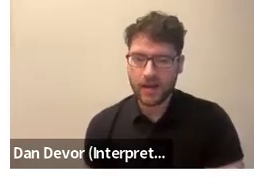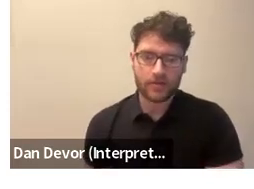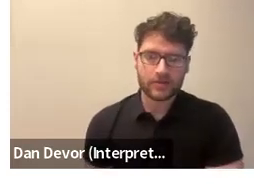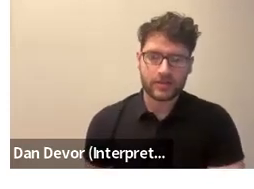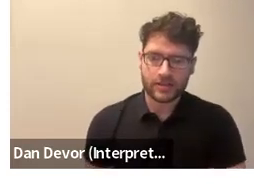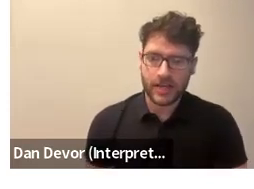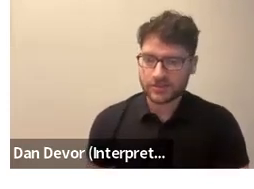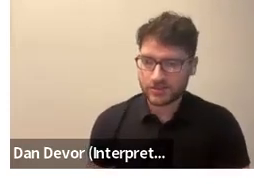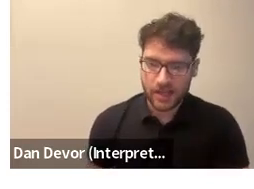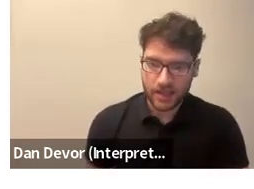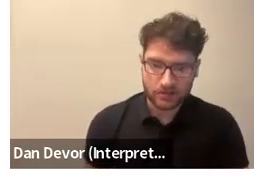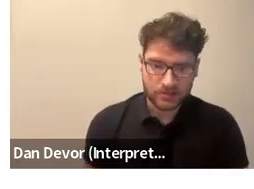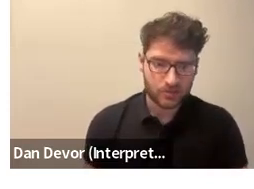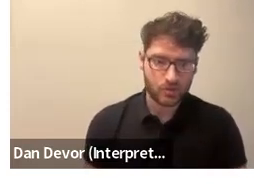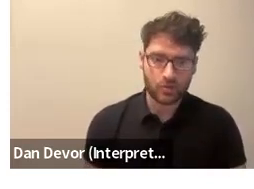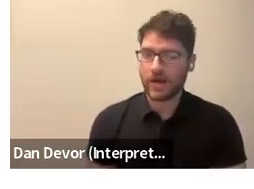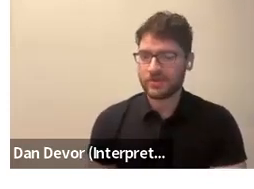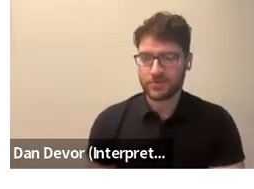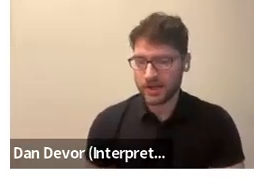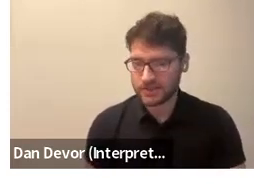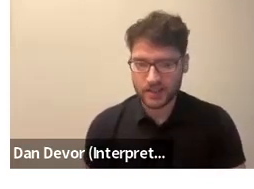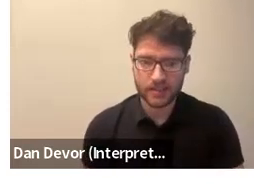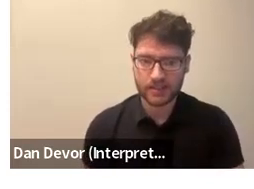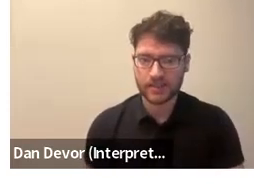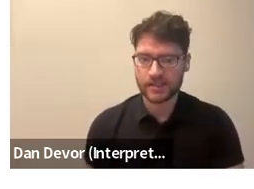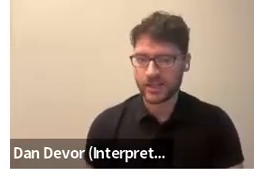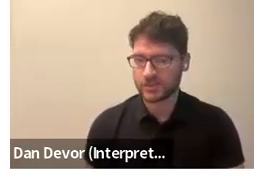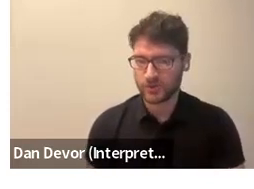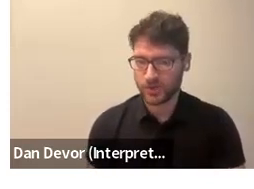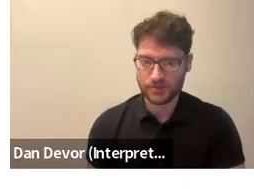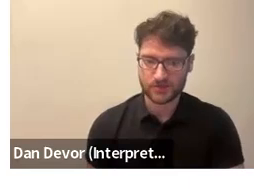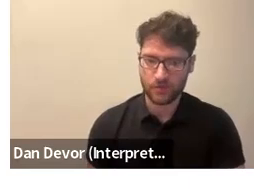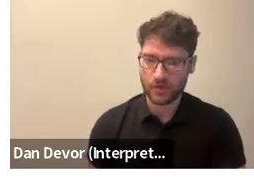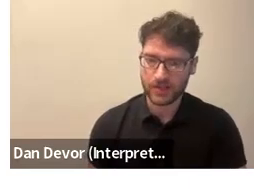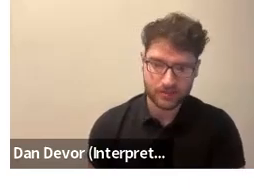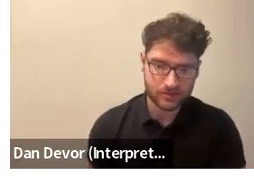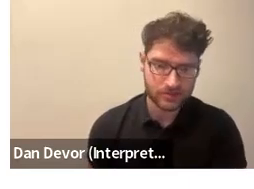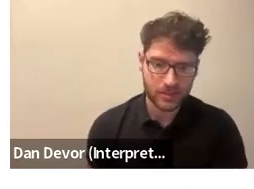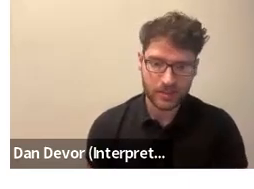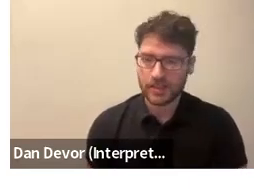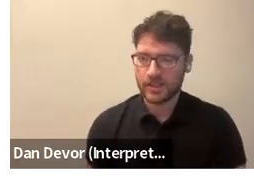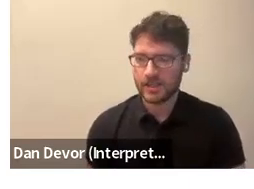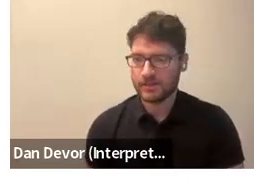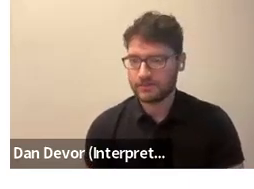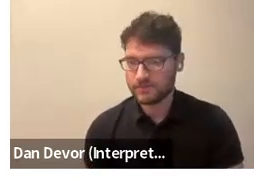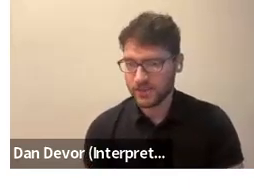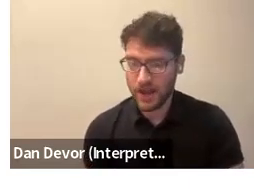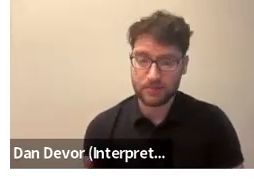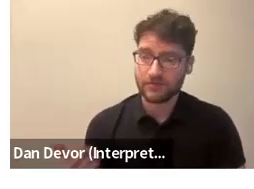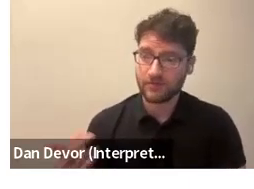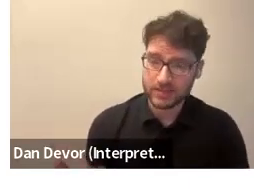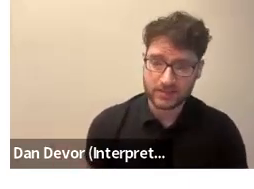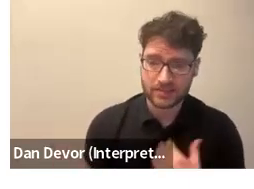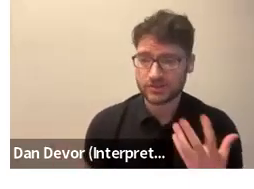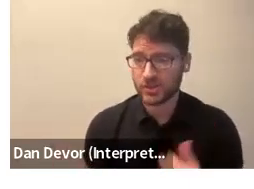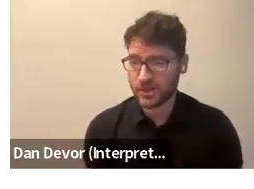That and other national sign languages were widely suppressed in educational programs for deaf students. It